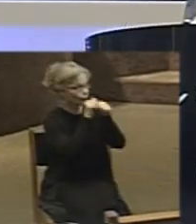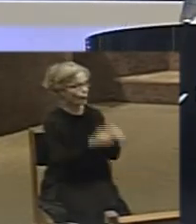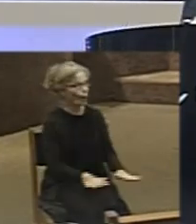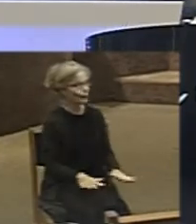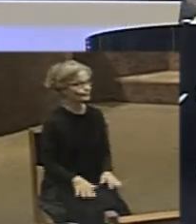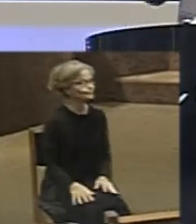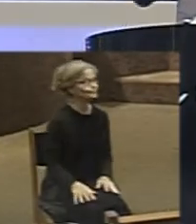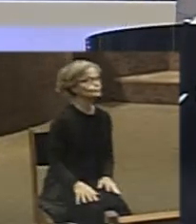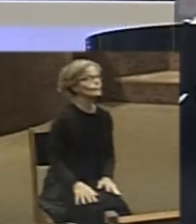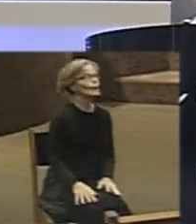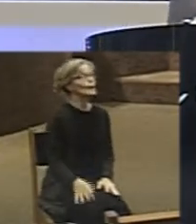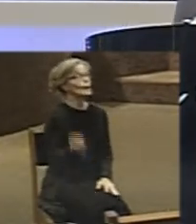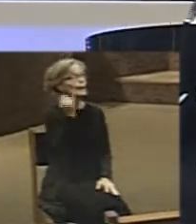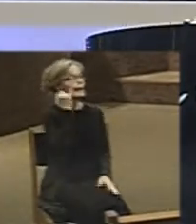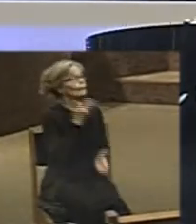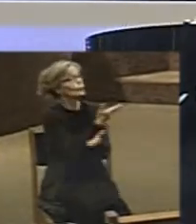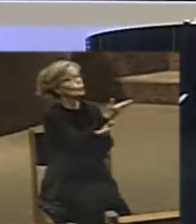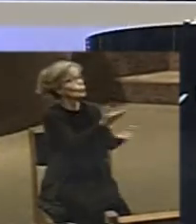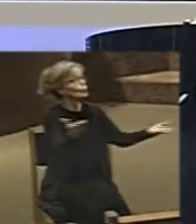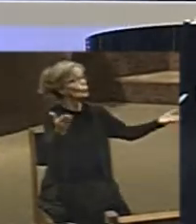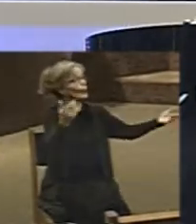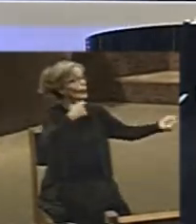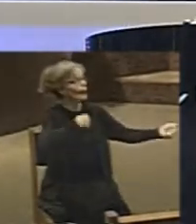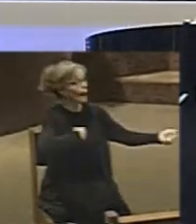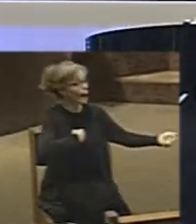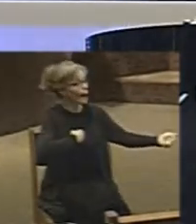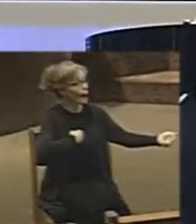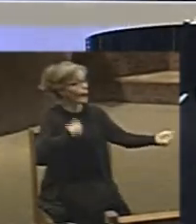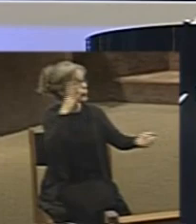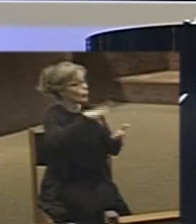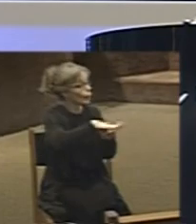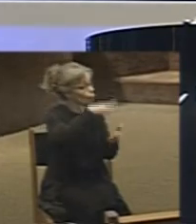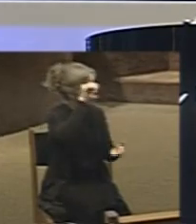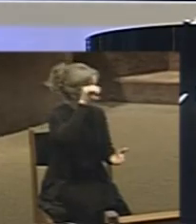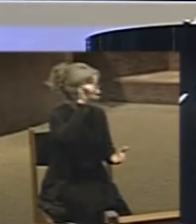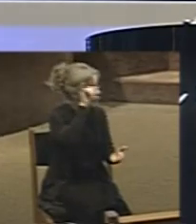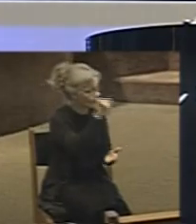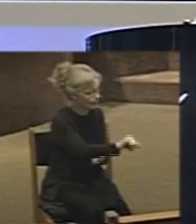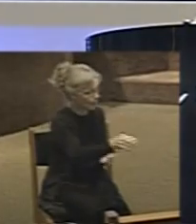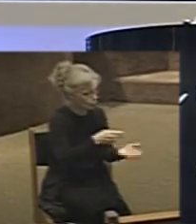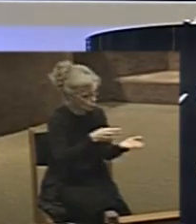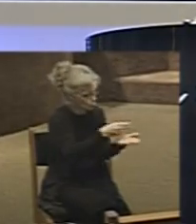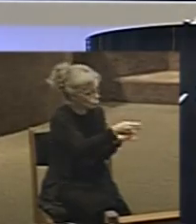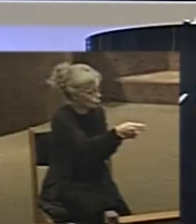If you and I will learn that truth and keep it,